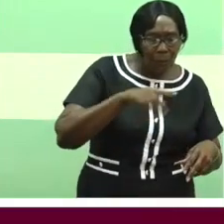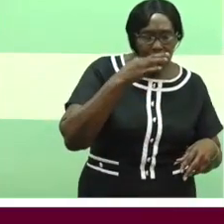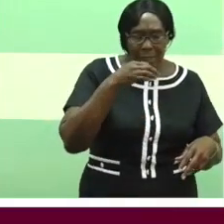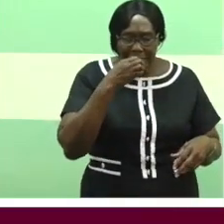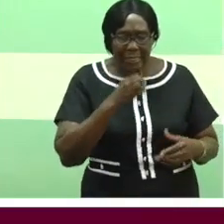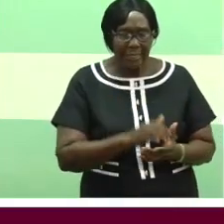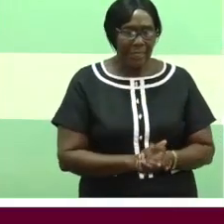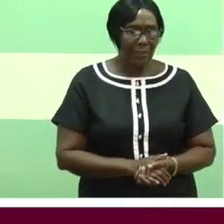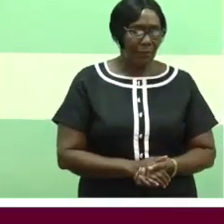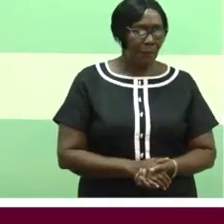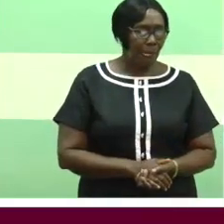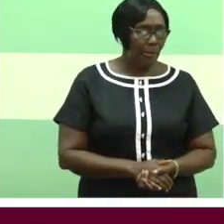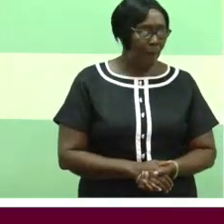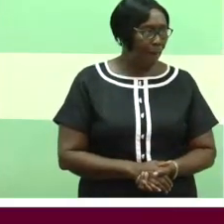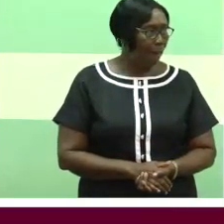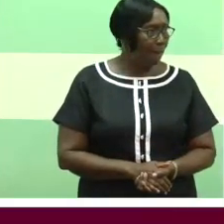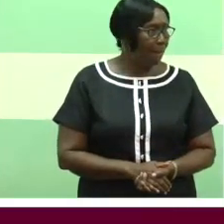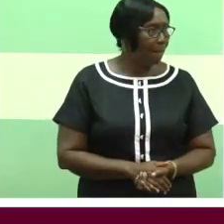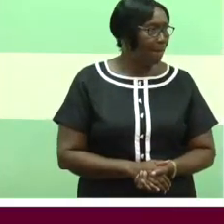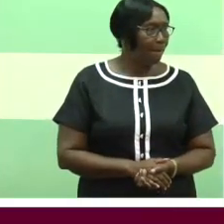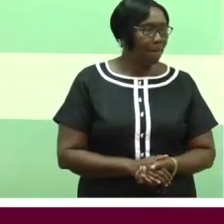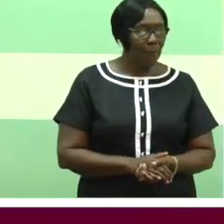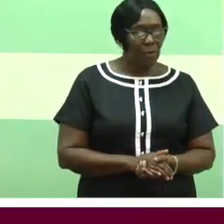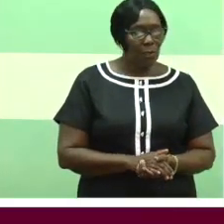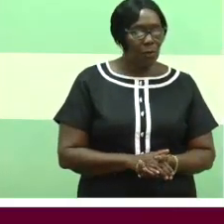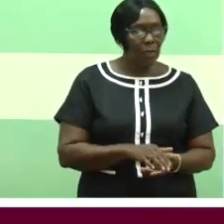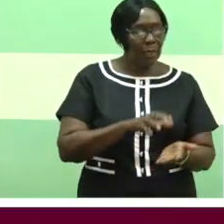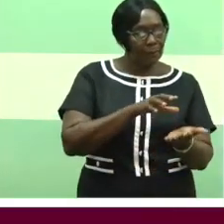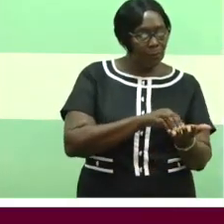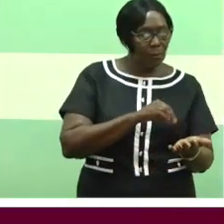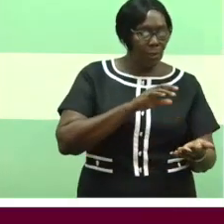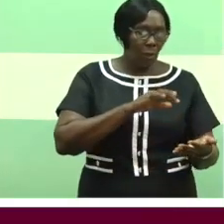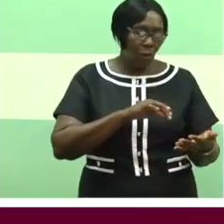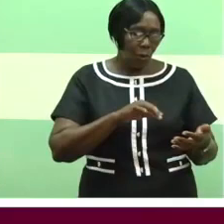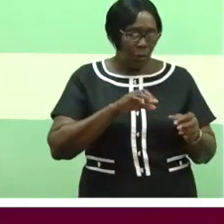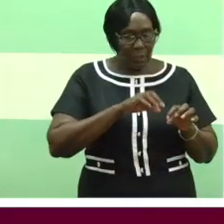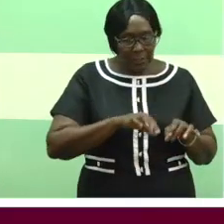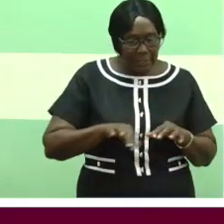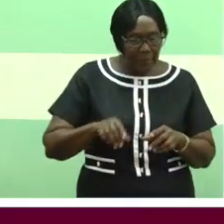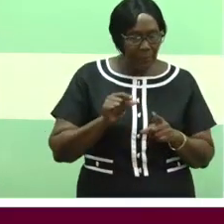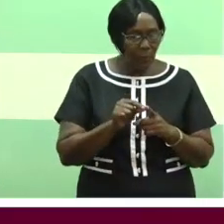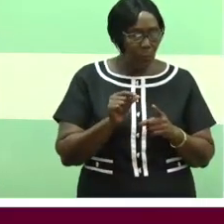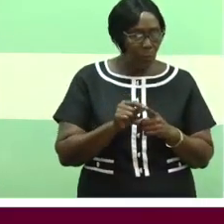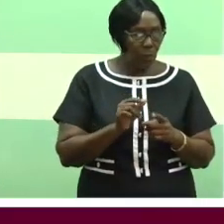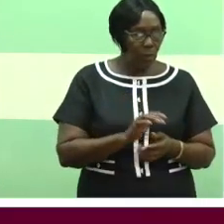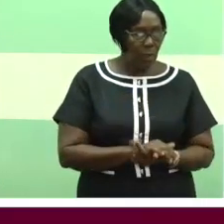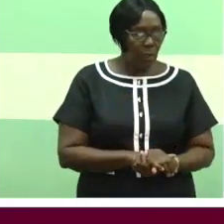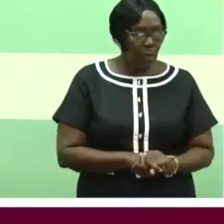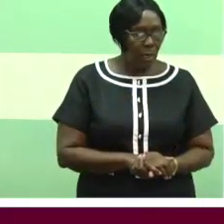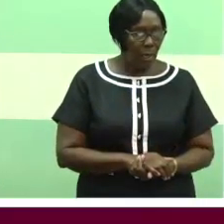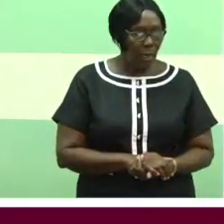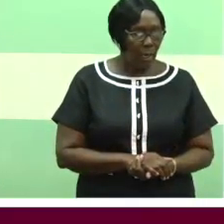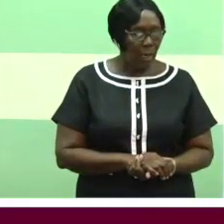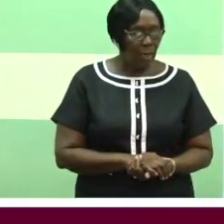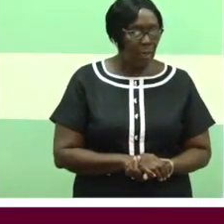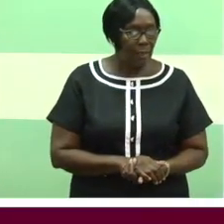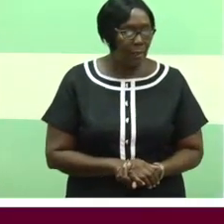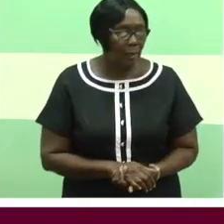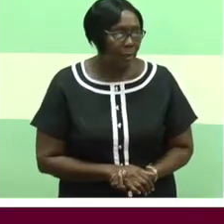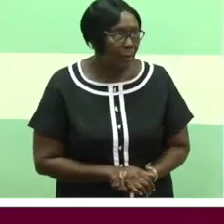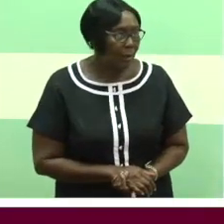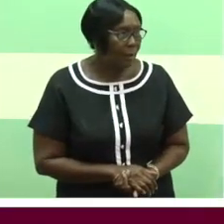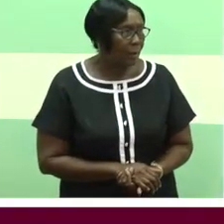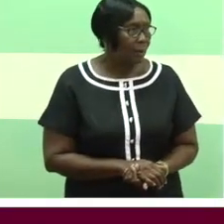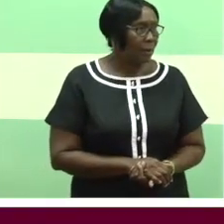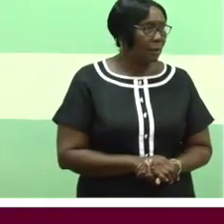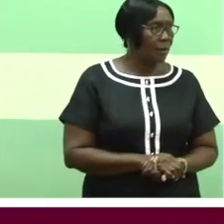eating something. All right? You can also print or type the words. So this is what we